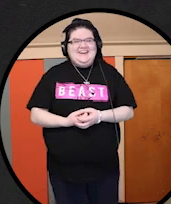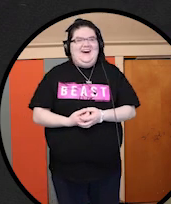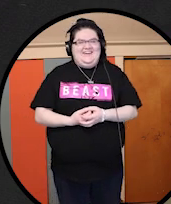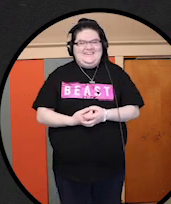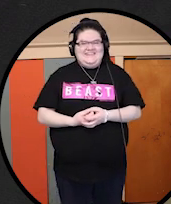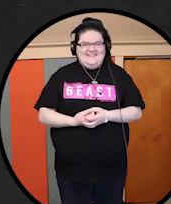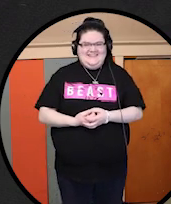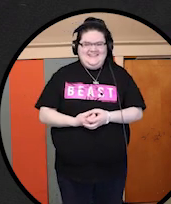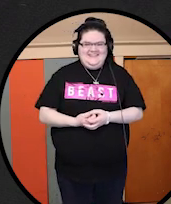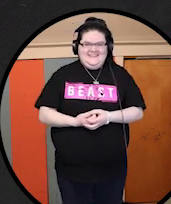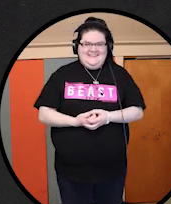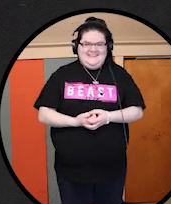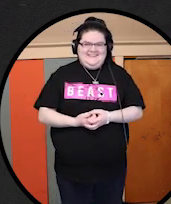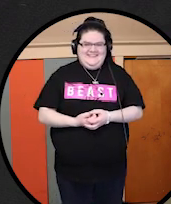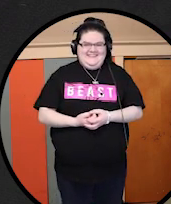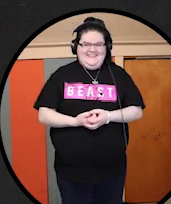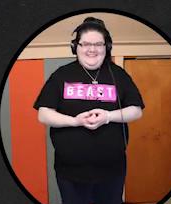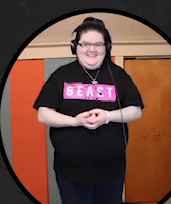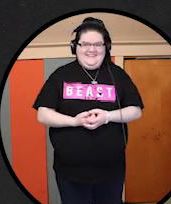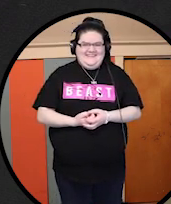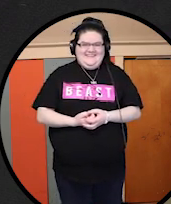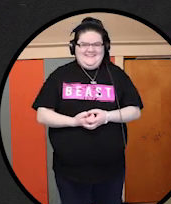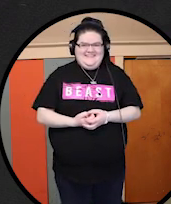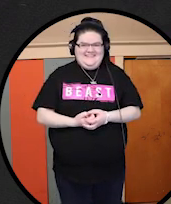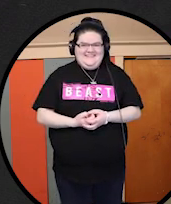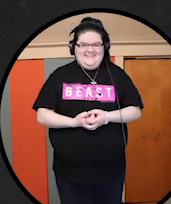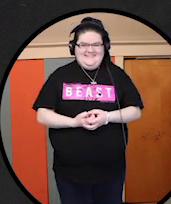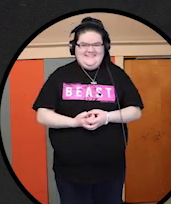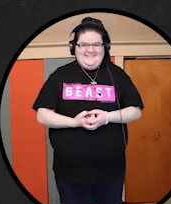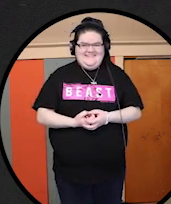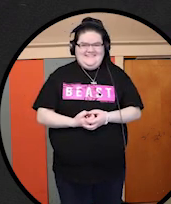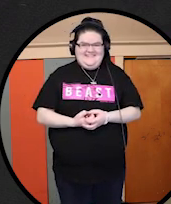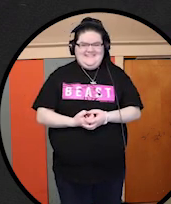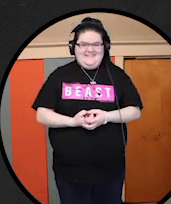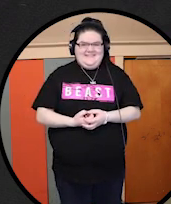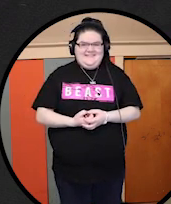Ah, here we go. Oh. This is unreal. This. Wait for the error noise.